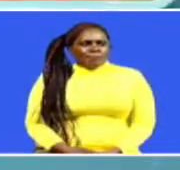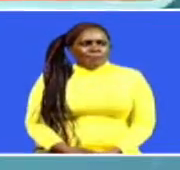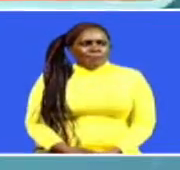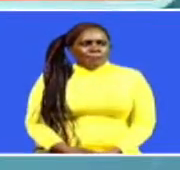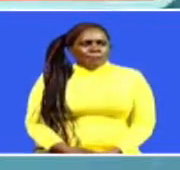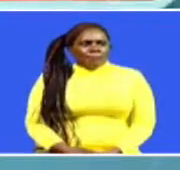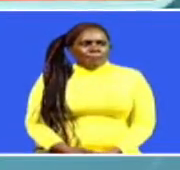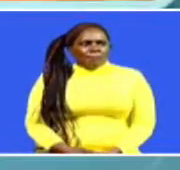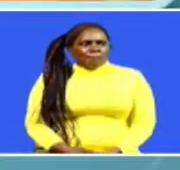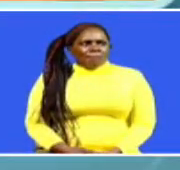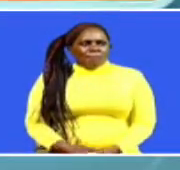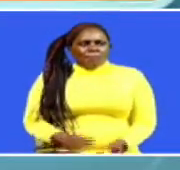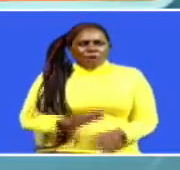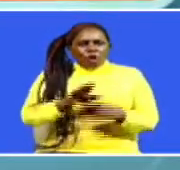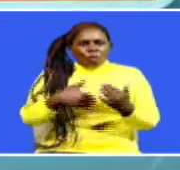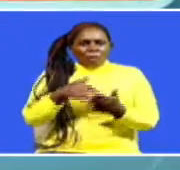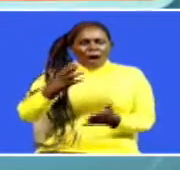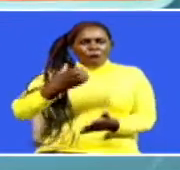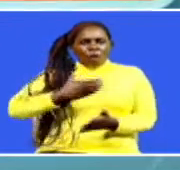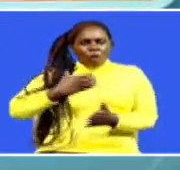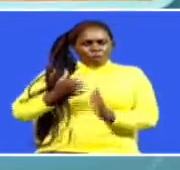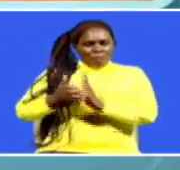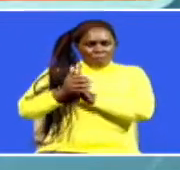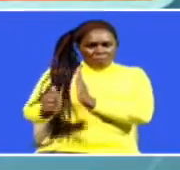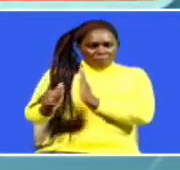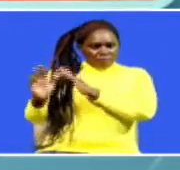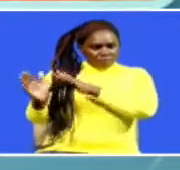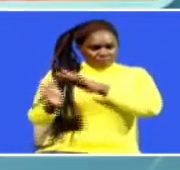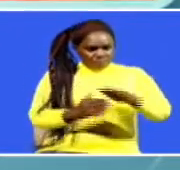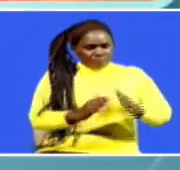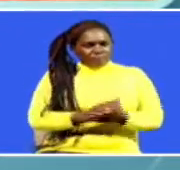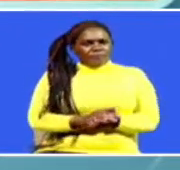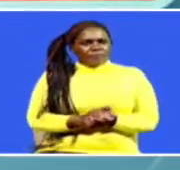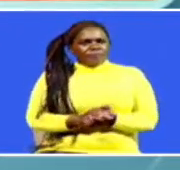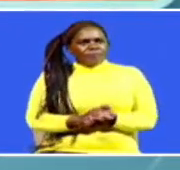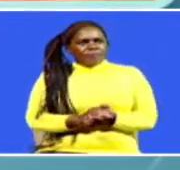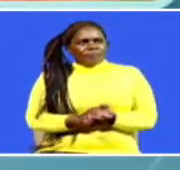Well, everybody with their own skill. Now, in his third visit to Tel Aviv,